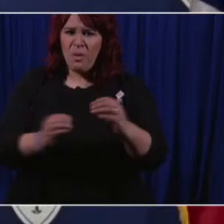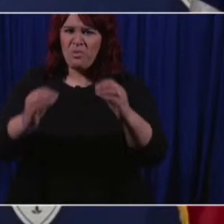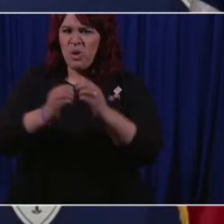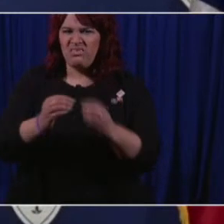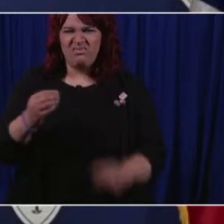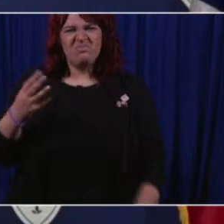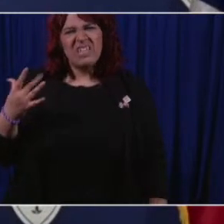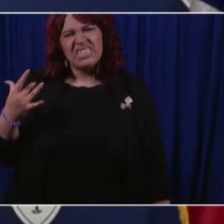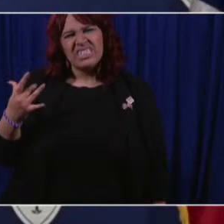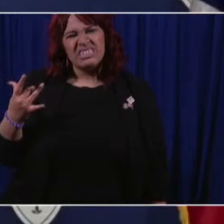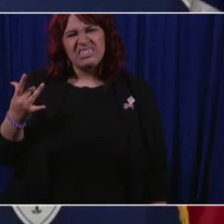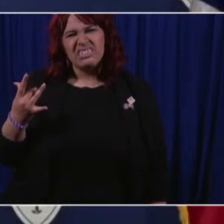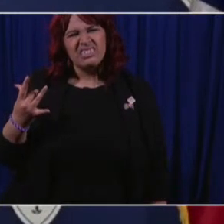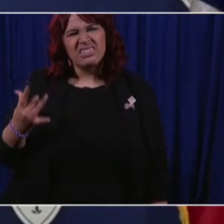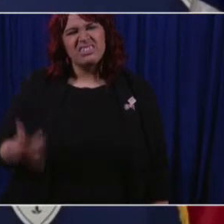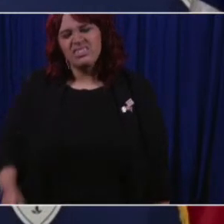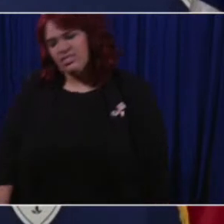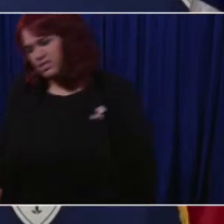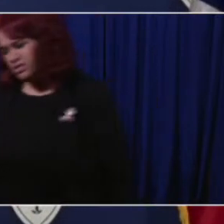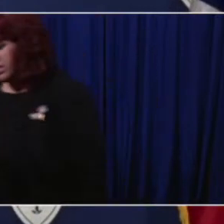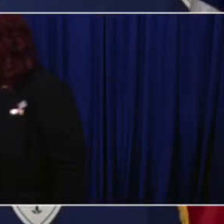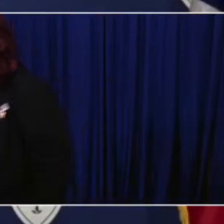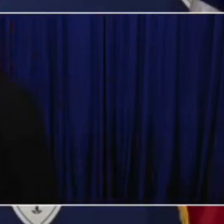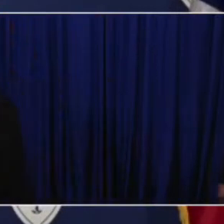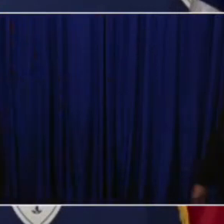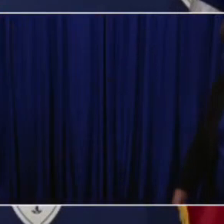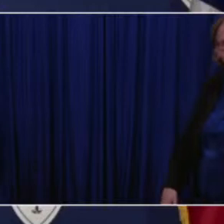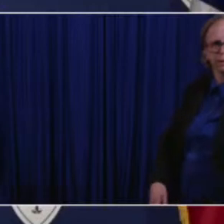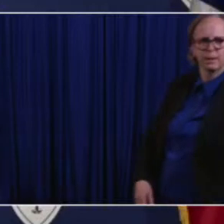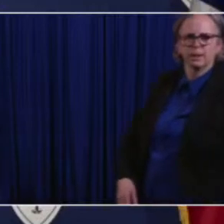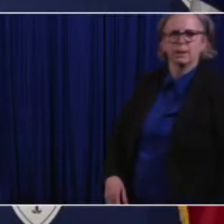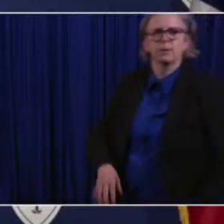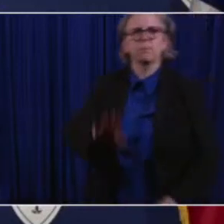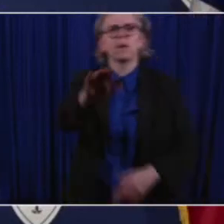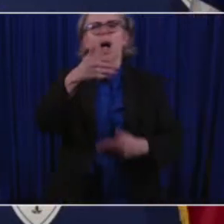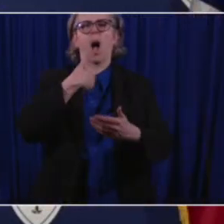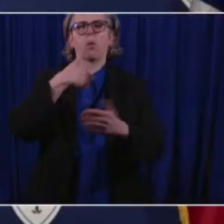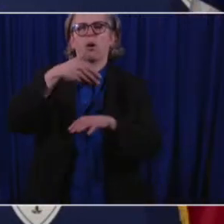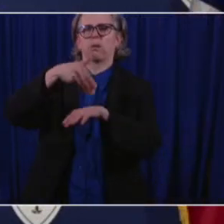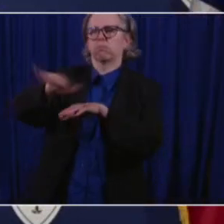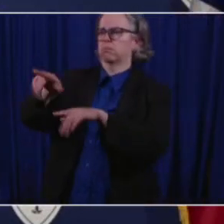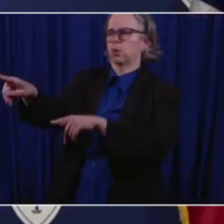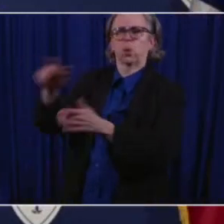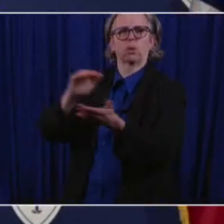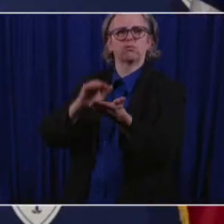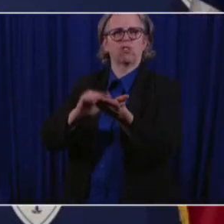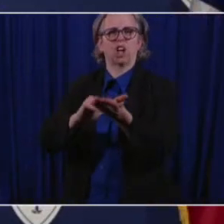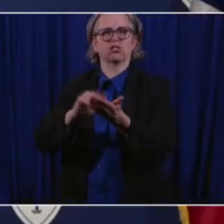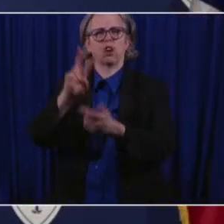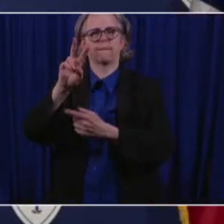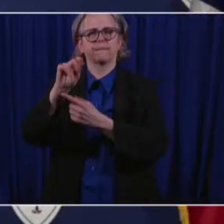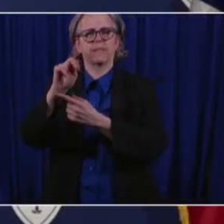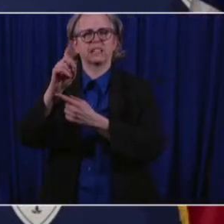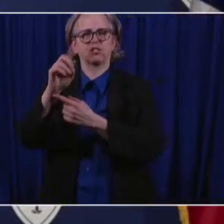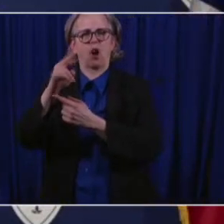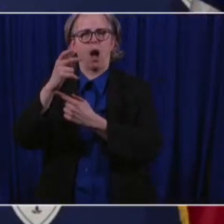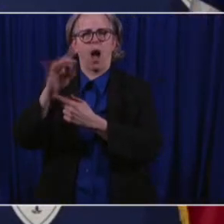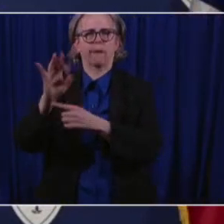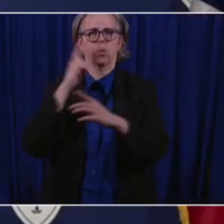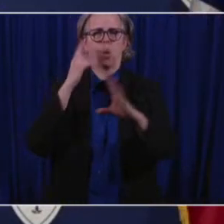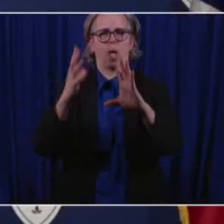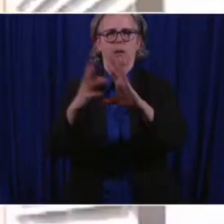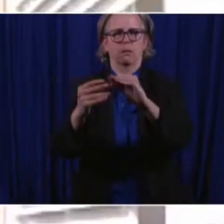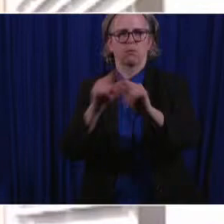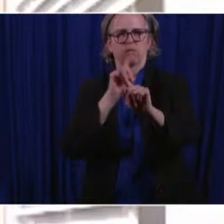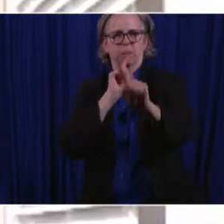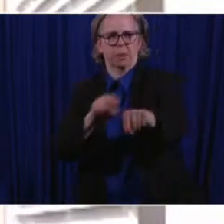that. Doctor? I think this is a very clear indication that these variants, which all of the research and literature